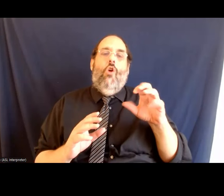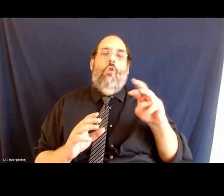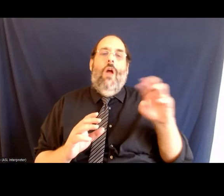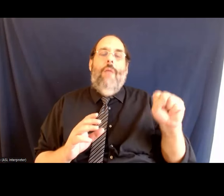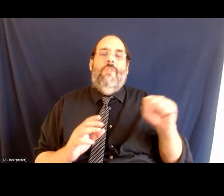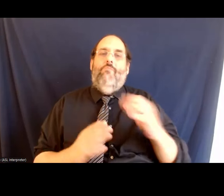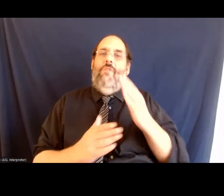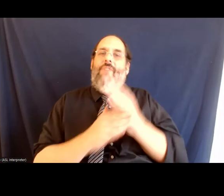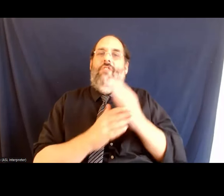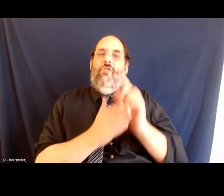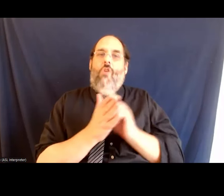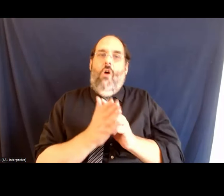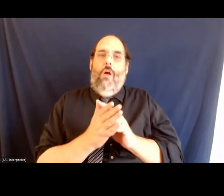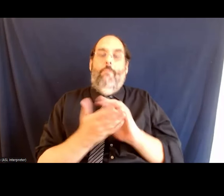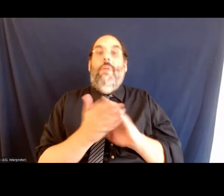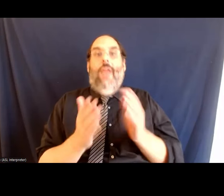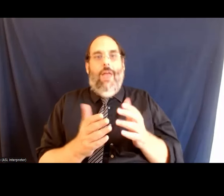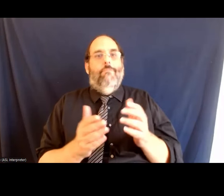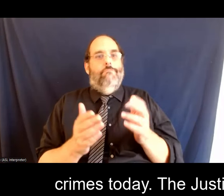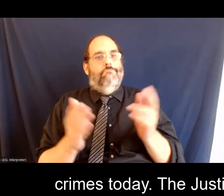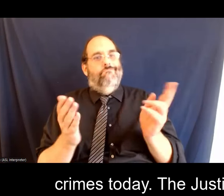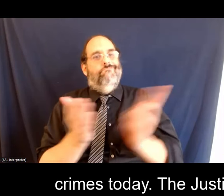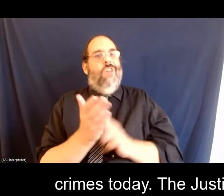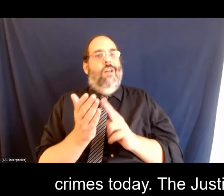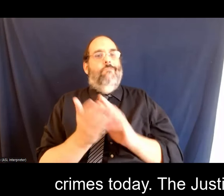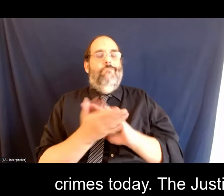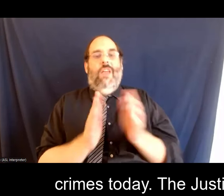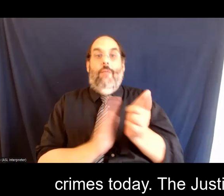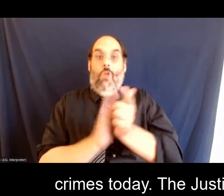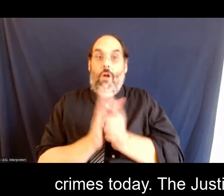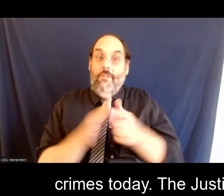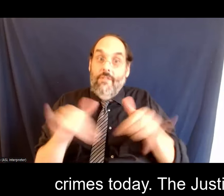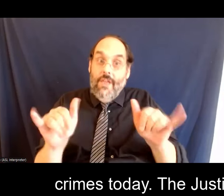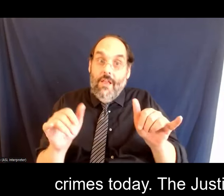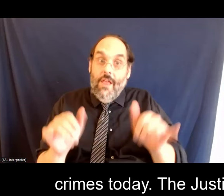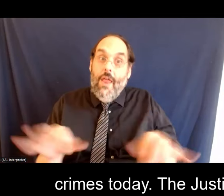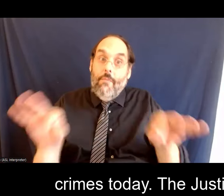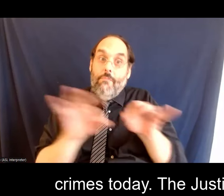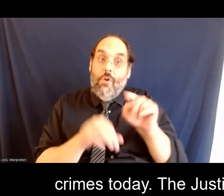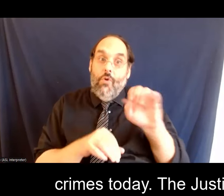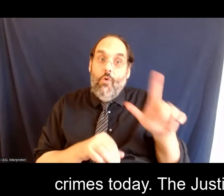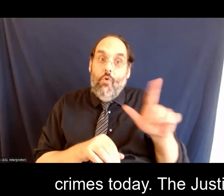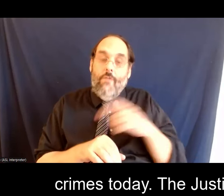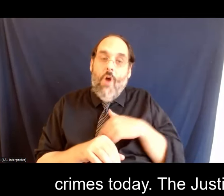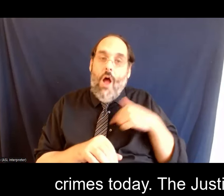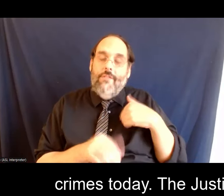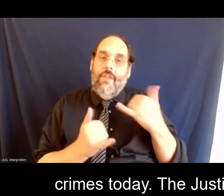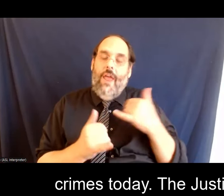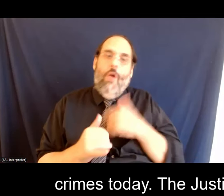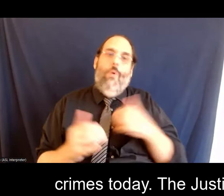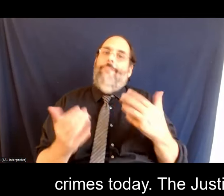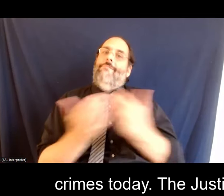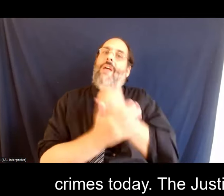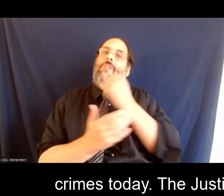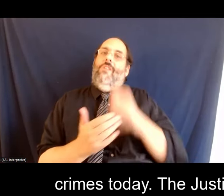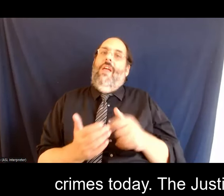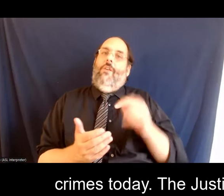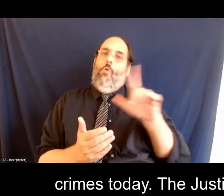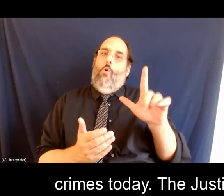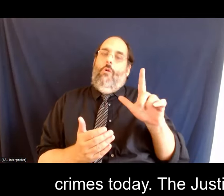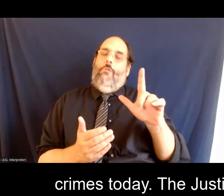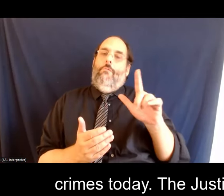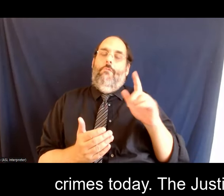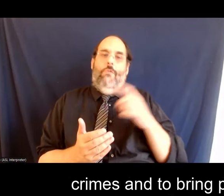powerful tools in the fight against hate crimes today. The Justice Department leverages this important tool to